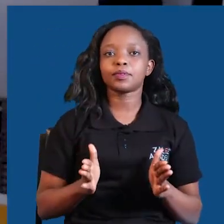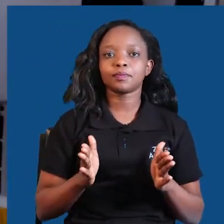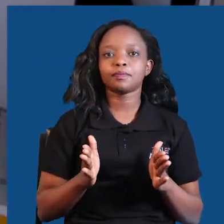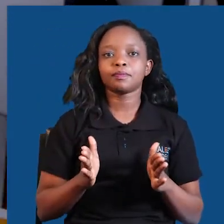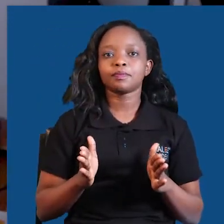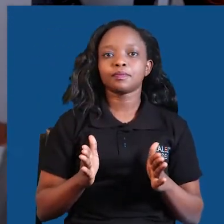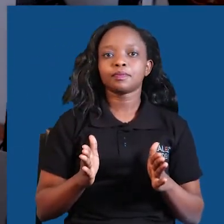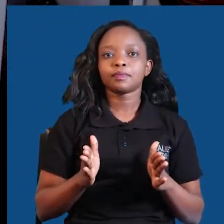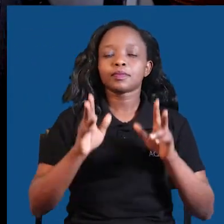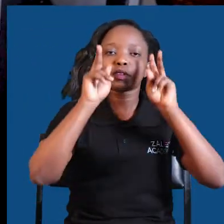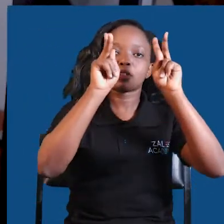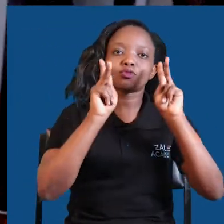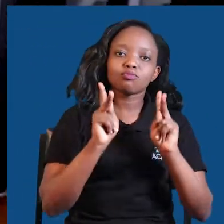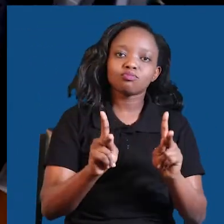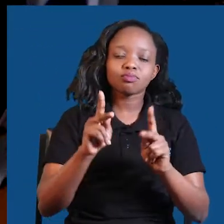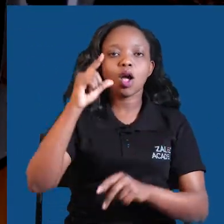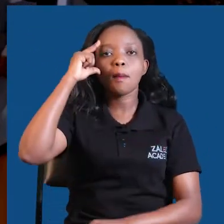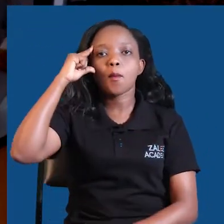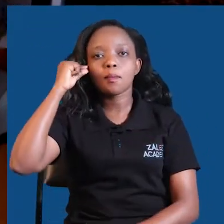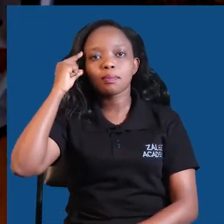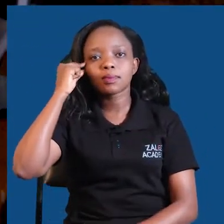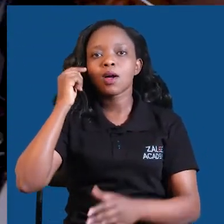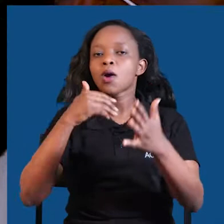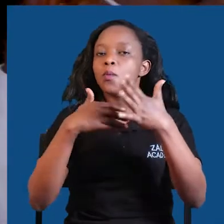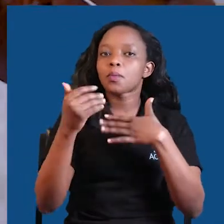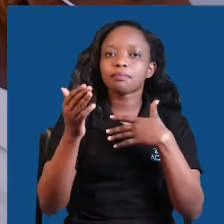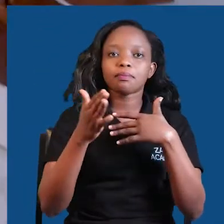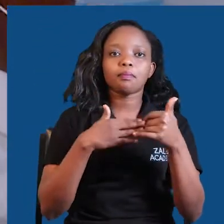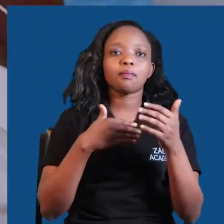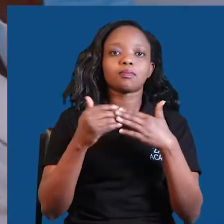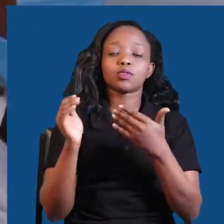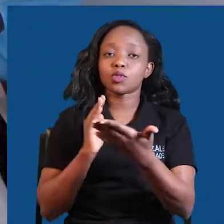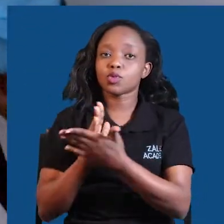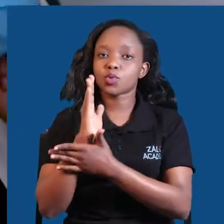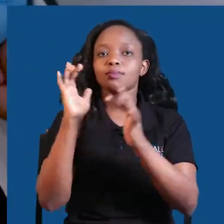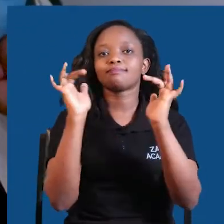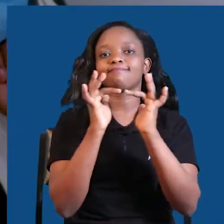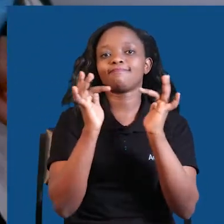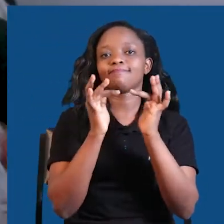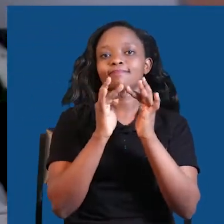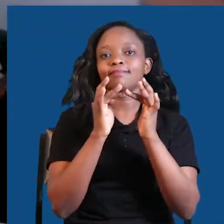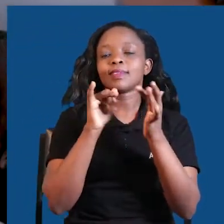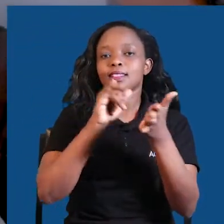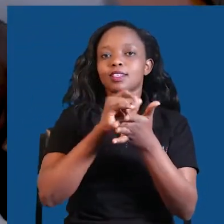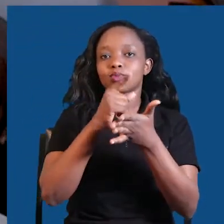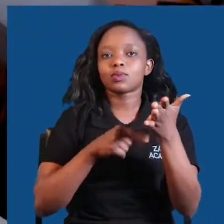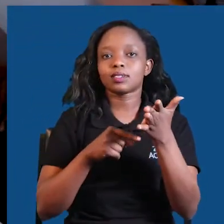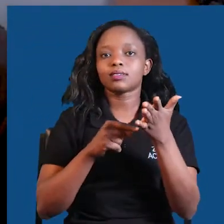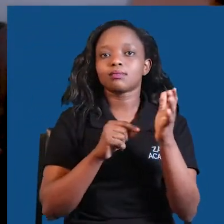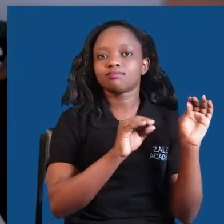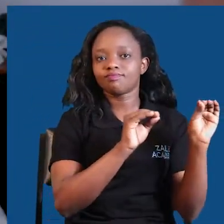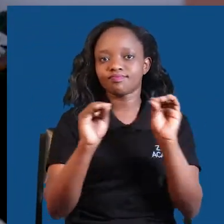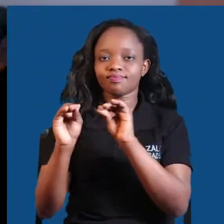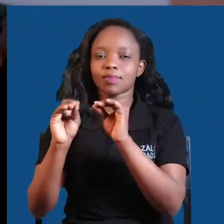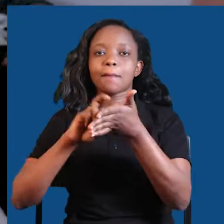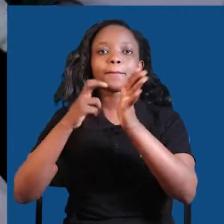someone in Kisumu, someone in Mombasa, without through the internet. That's what deployment involves.